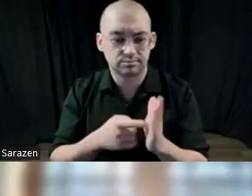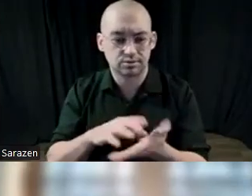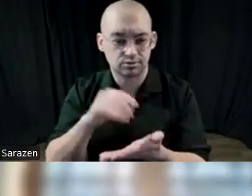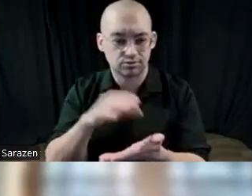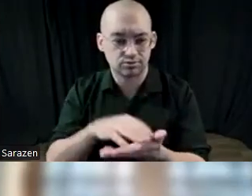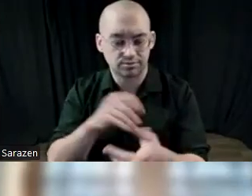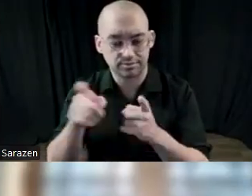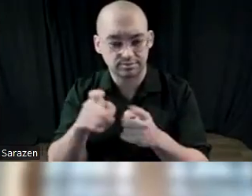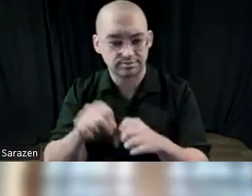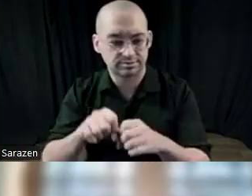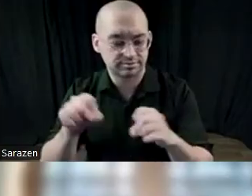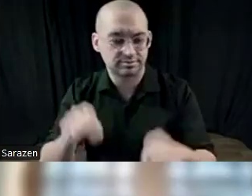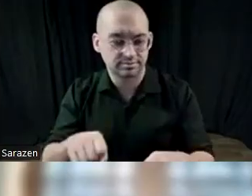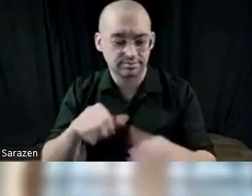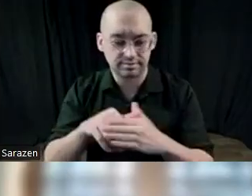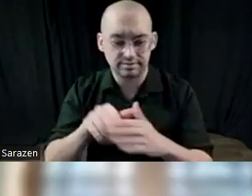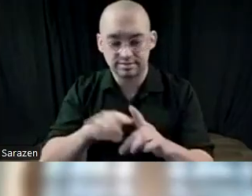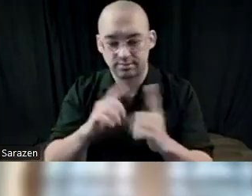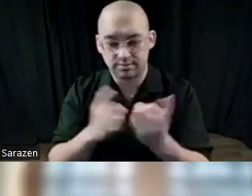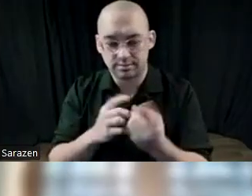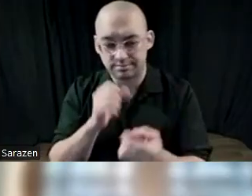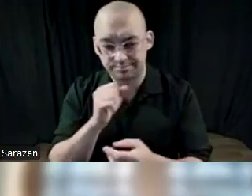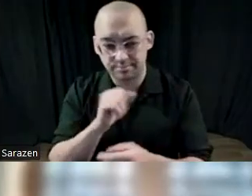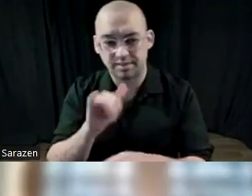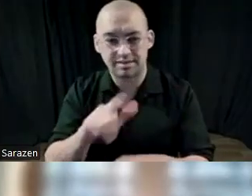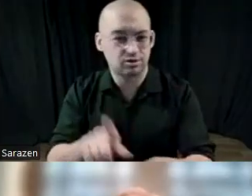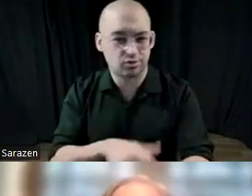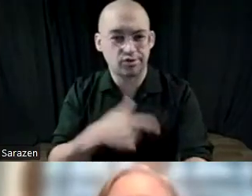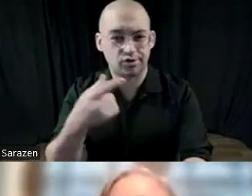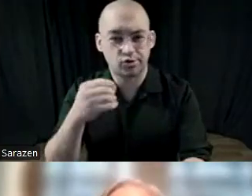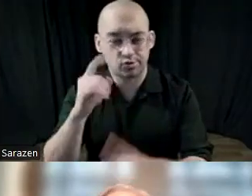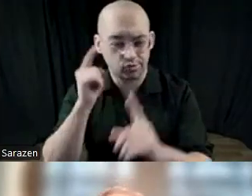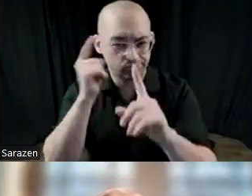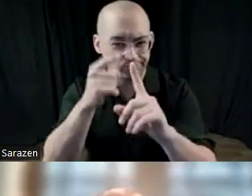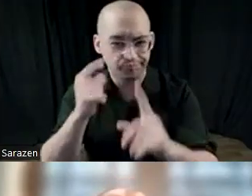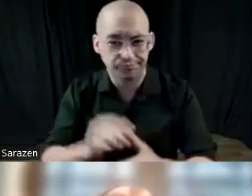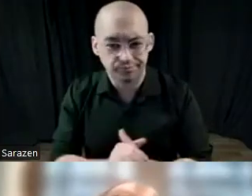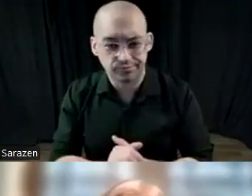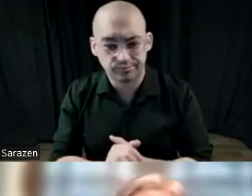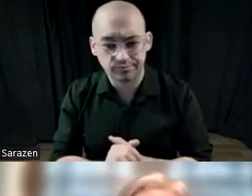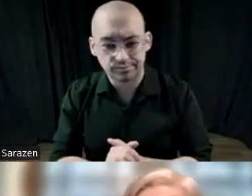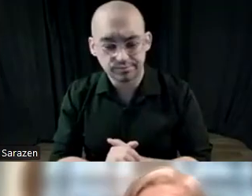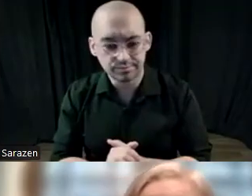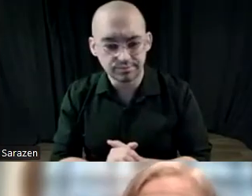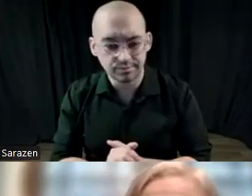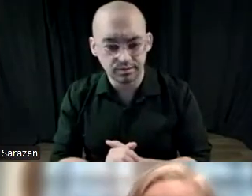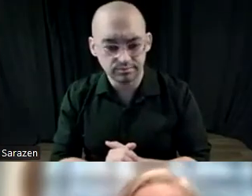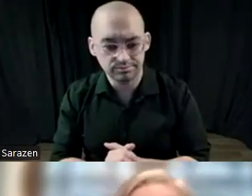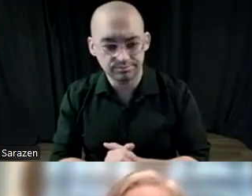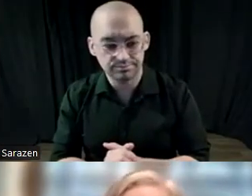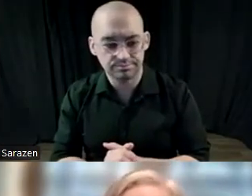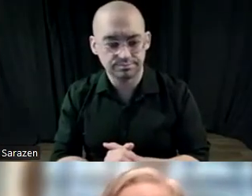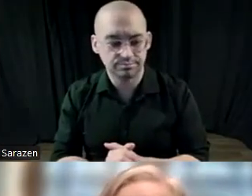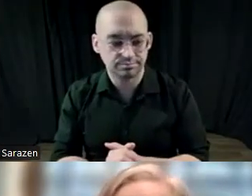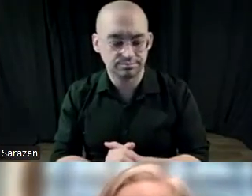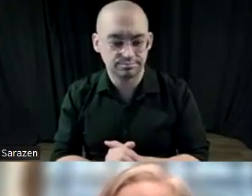here at the Department of Aging. So that's a longer term goal. That's amazing. What great items